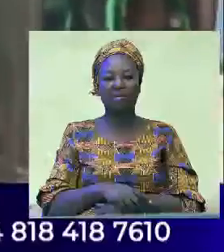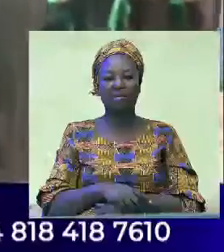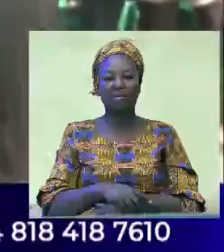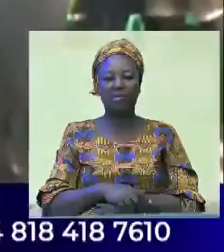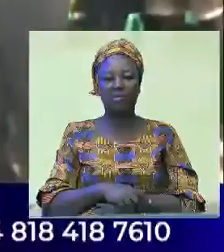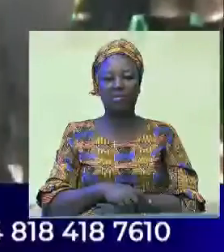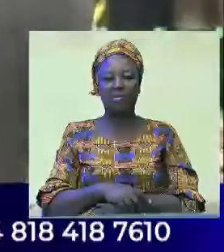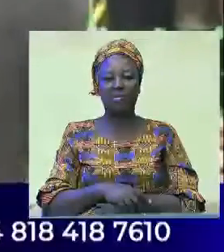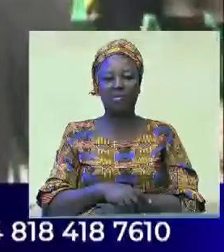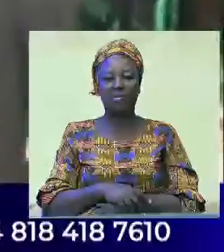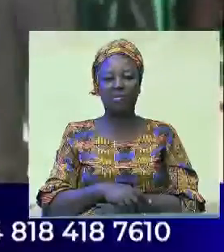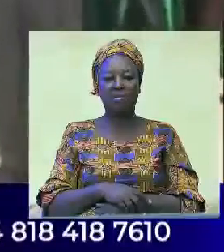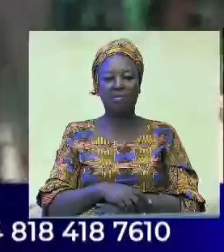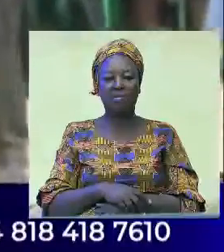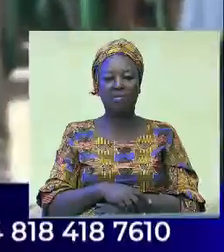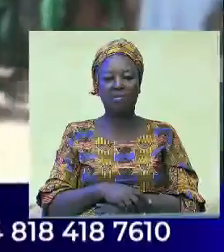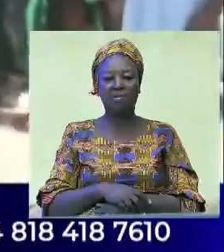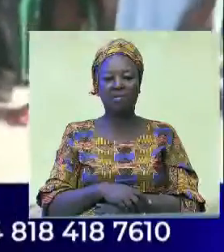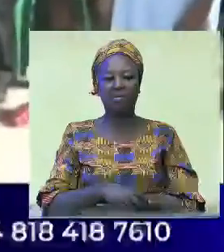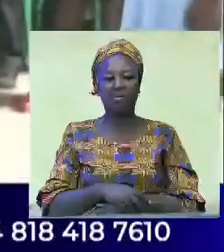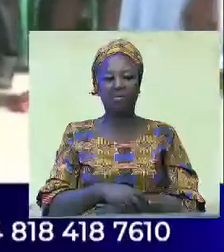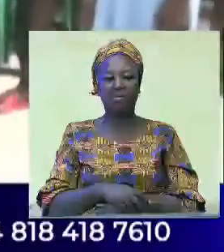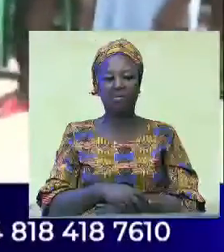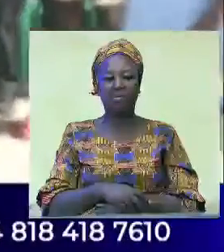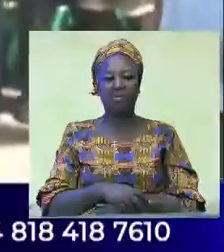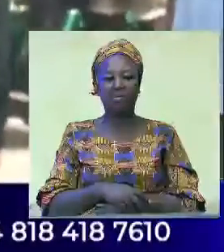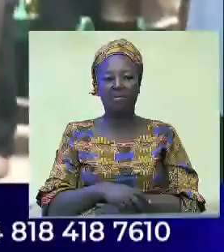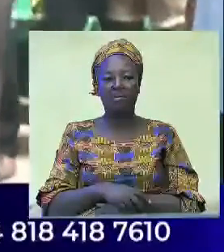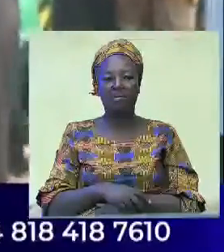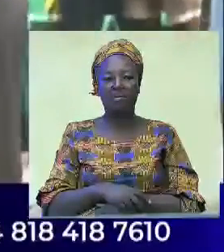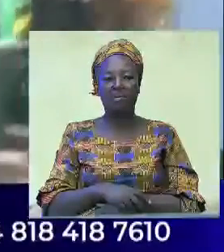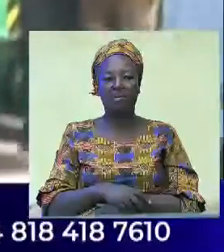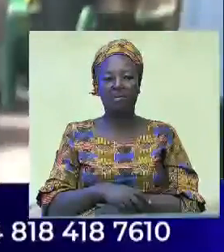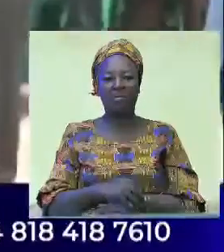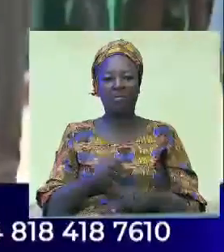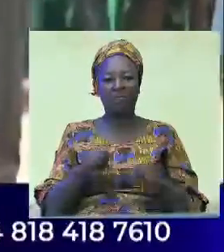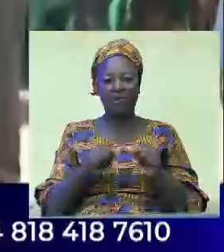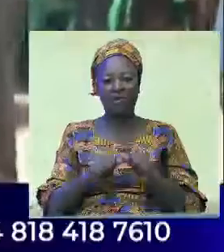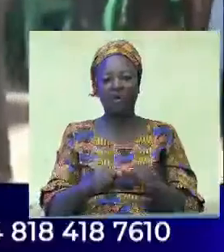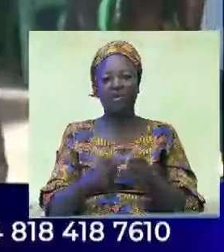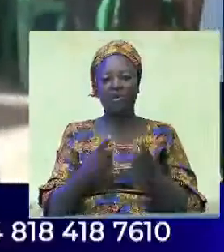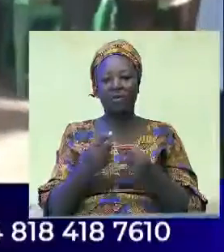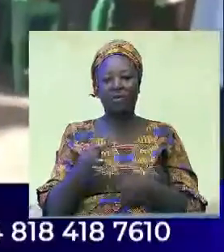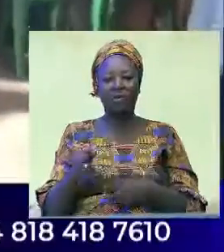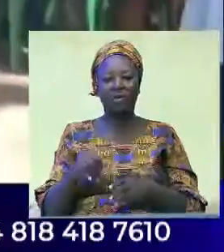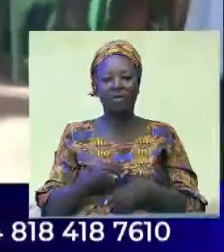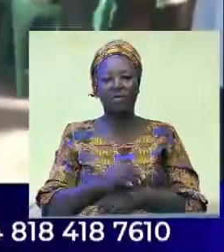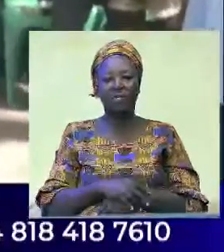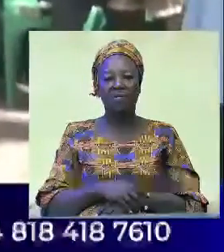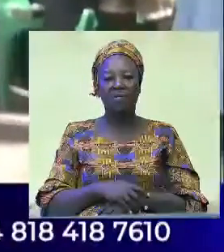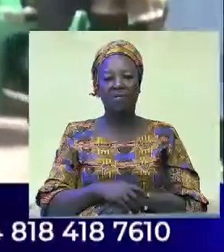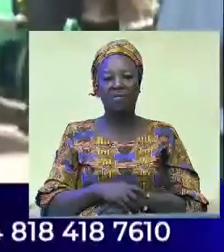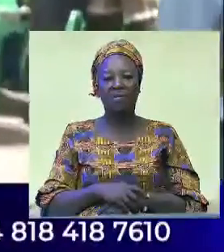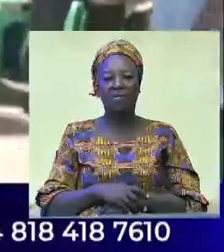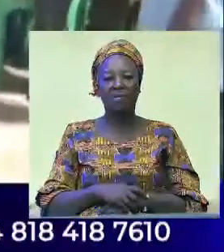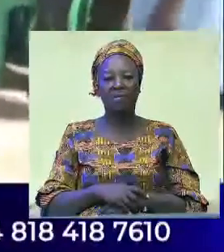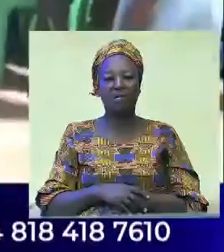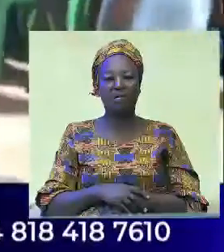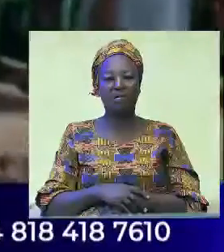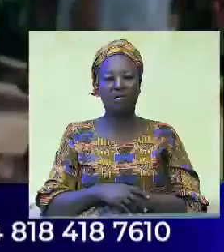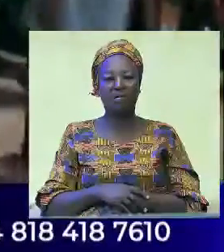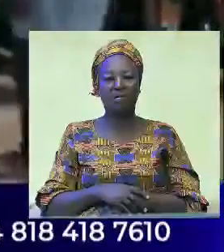you are, check yourself. As you listen to testimony, just keep checking. Keep coming, keep coming.